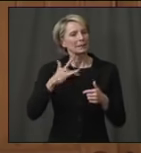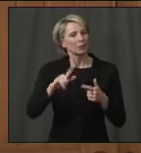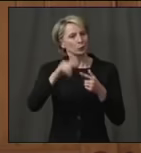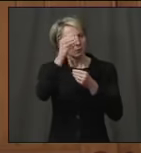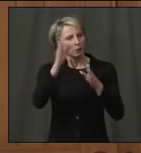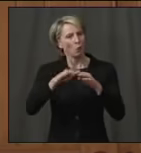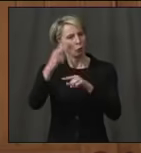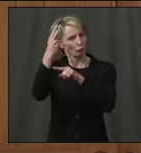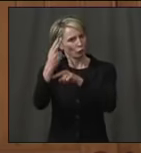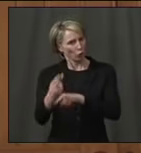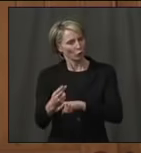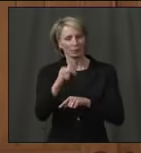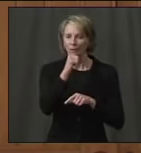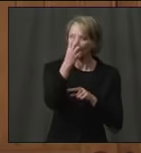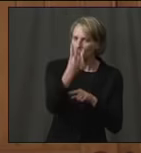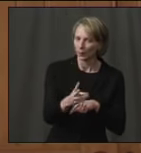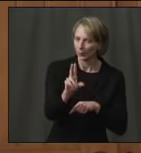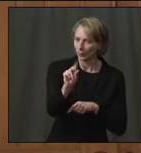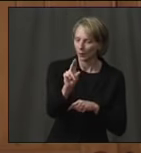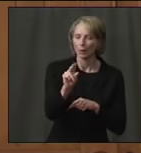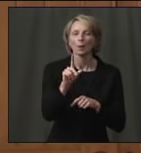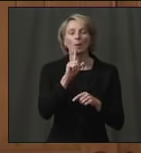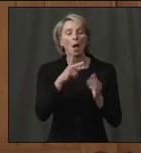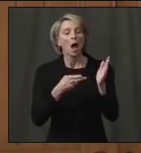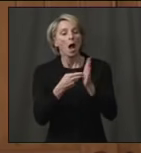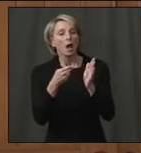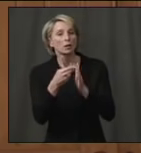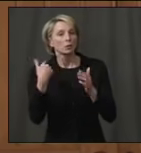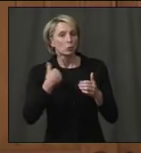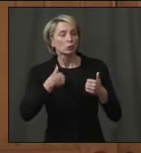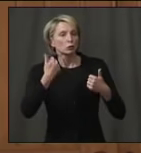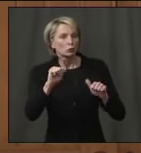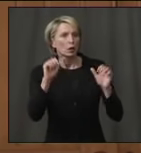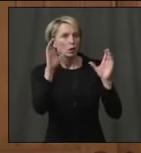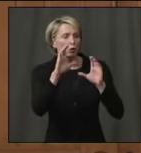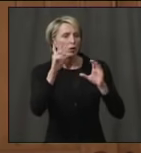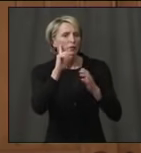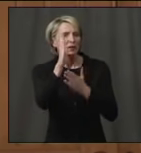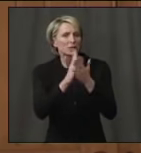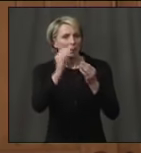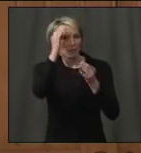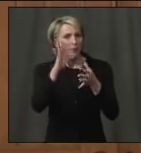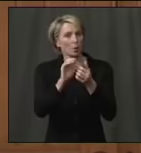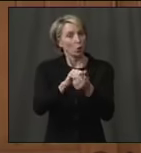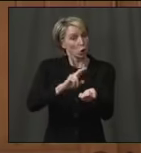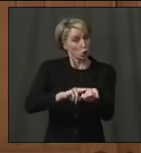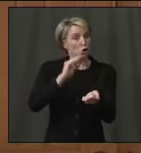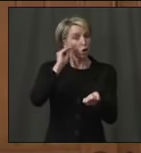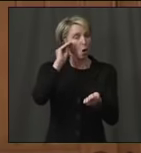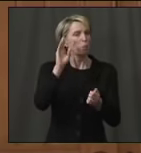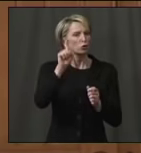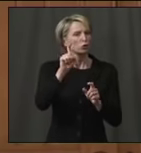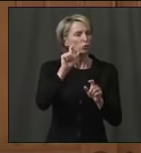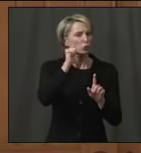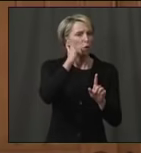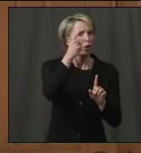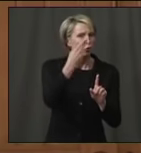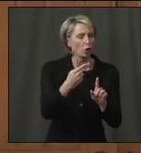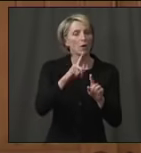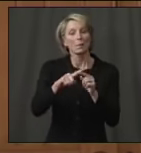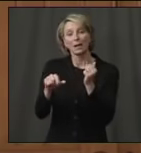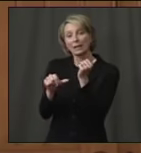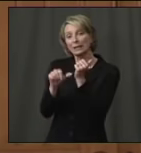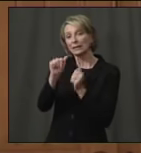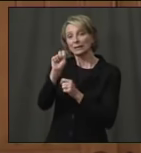tomorrow. The assisted living data, we are scrambling to try to get some data out tomorrow on that. It's our first time through, so we're working out the bugs, but we hope to have something out